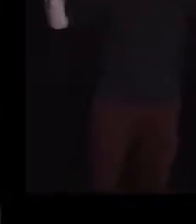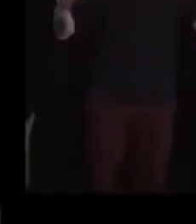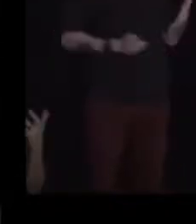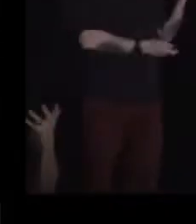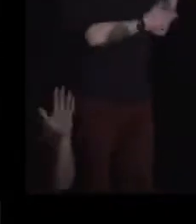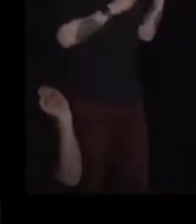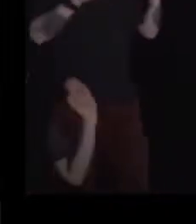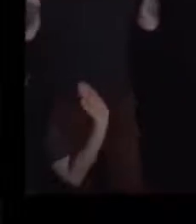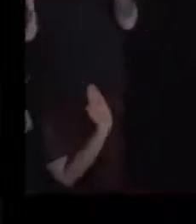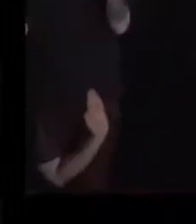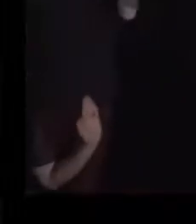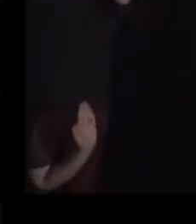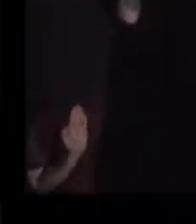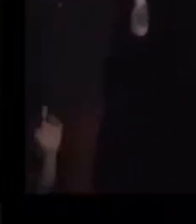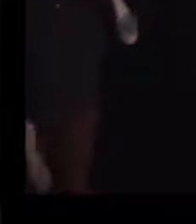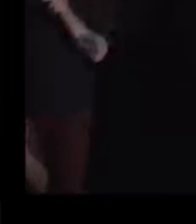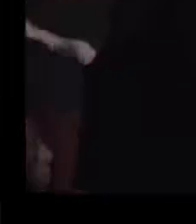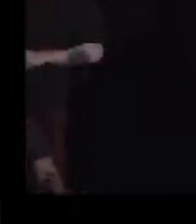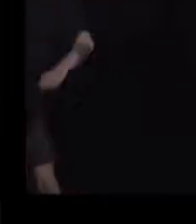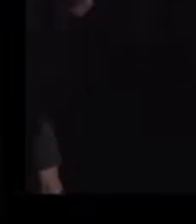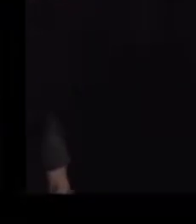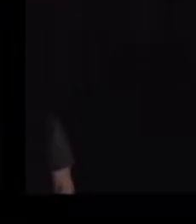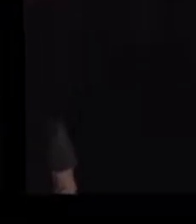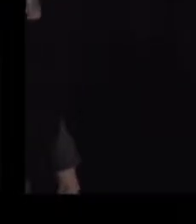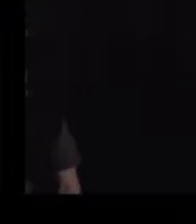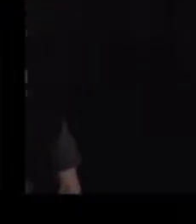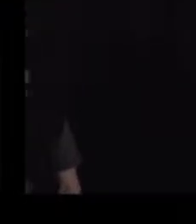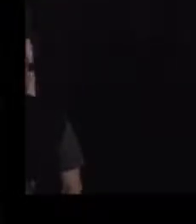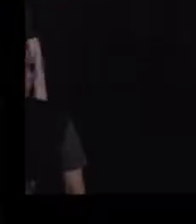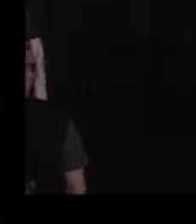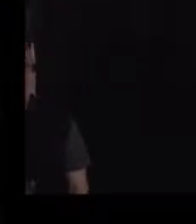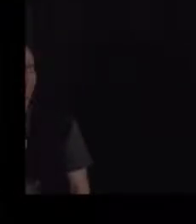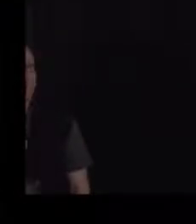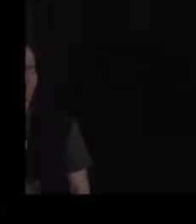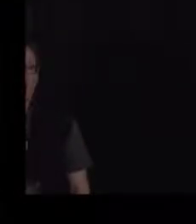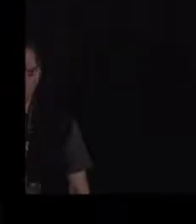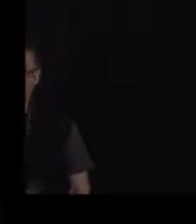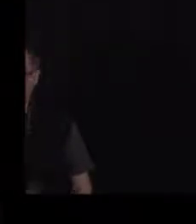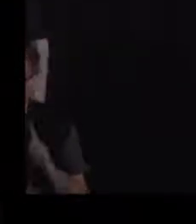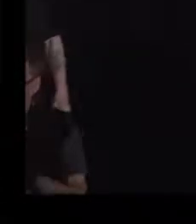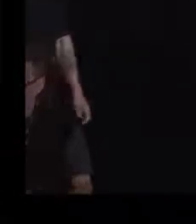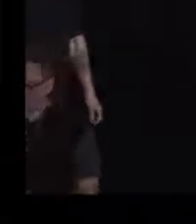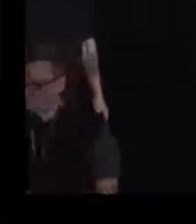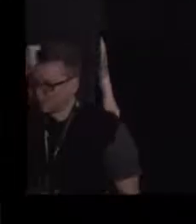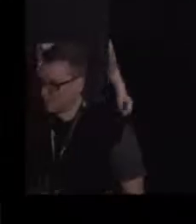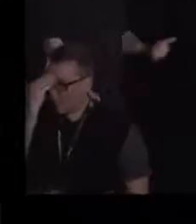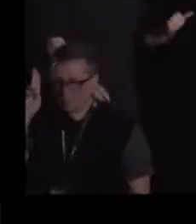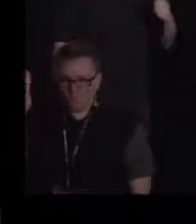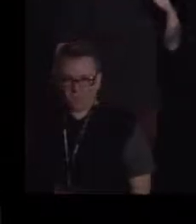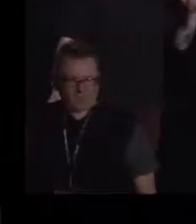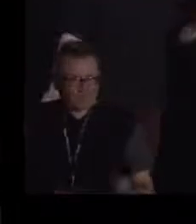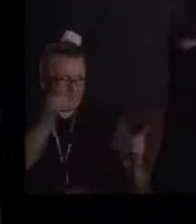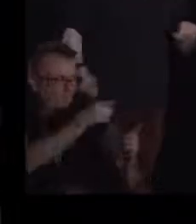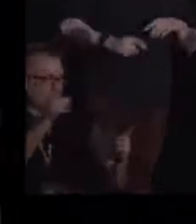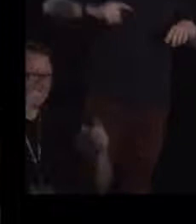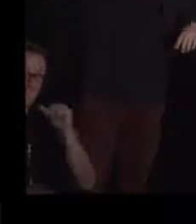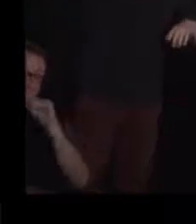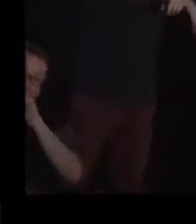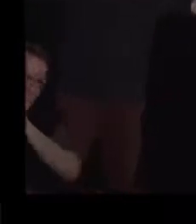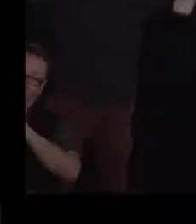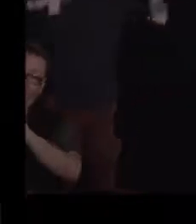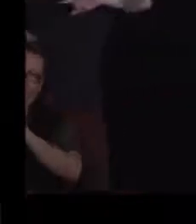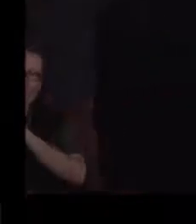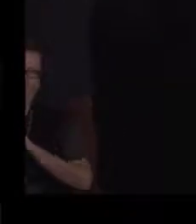So, hello. Yes, Toronto. I'm from Bristol in the UK. I don't think there's anyone else here from Bristol. But it's quite a long way away. It's